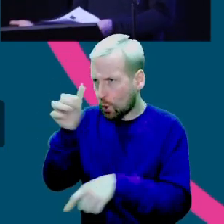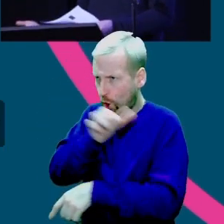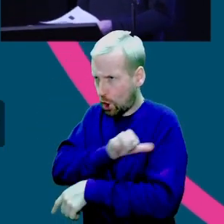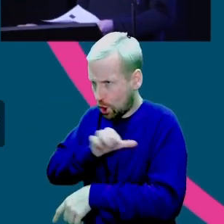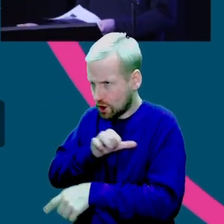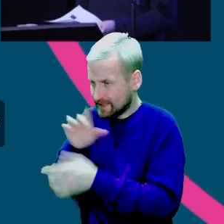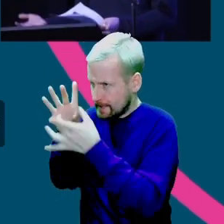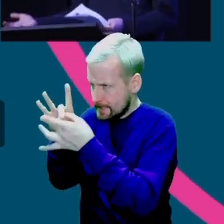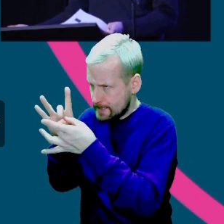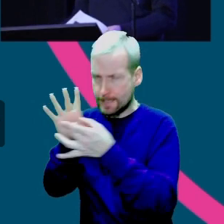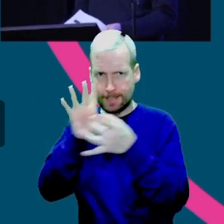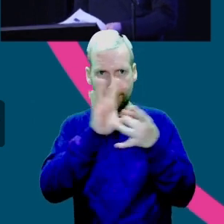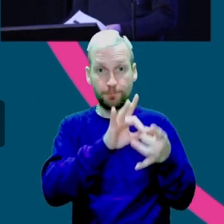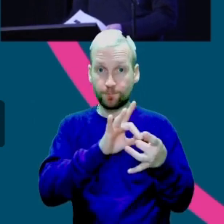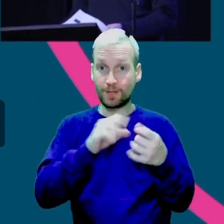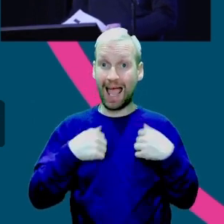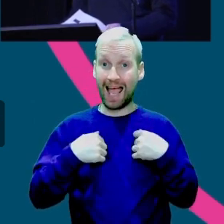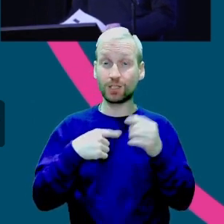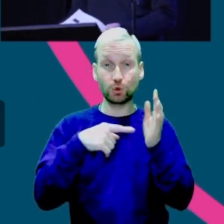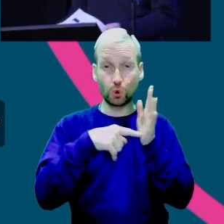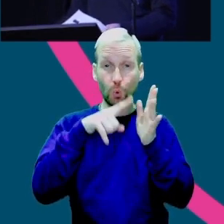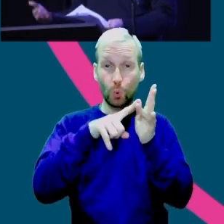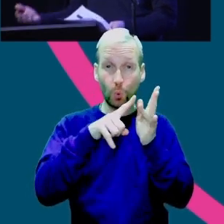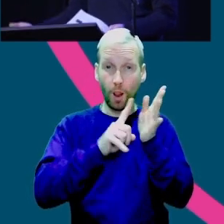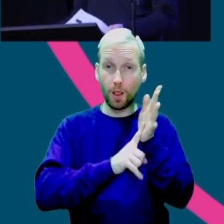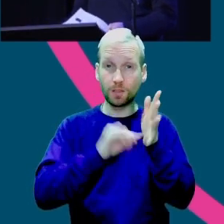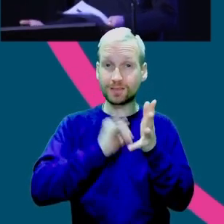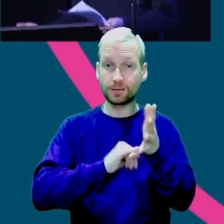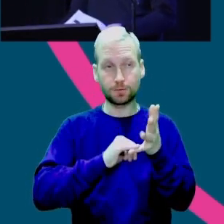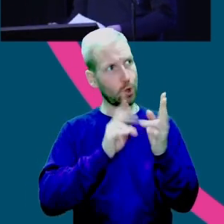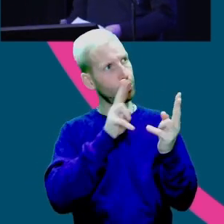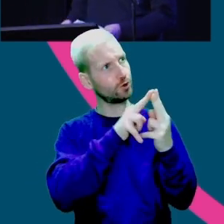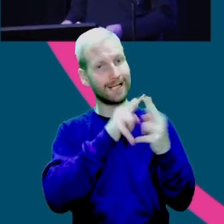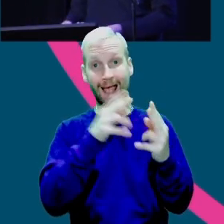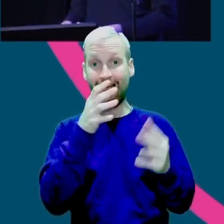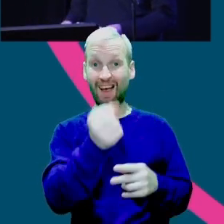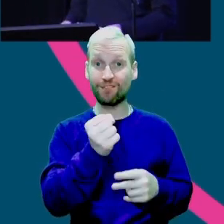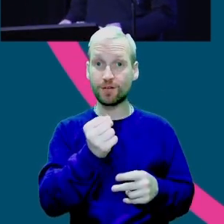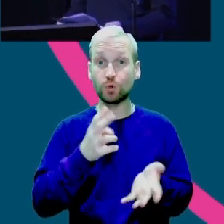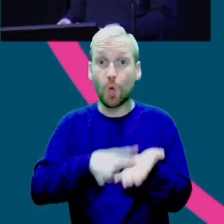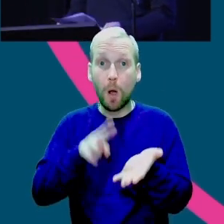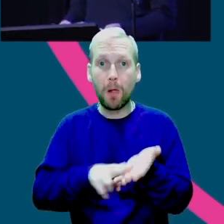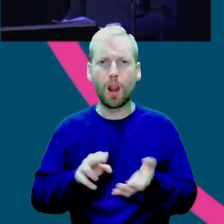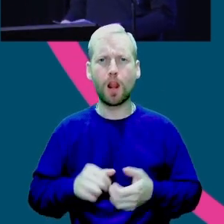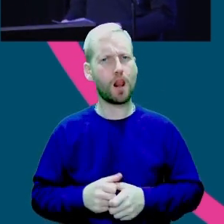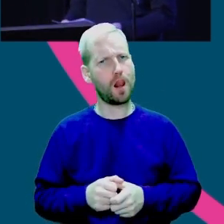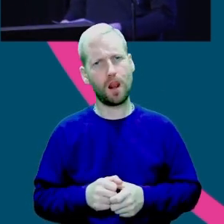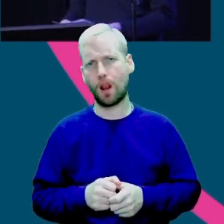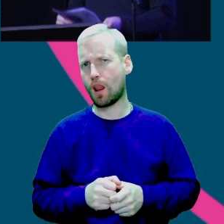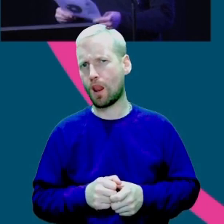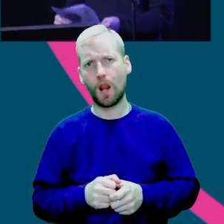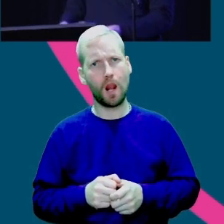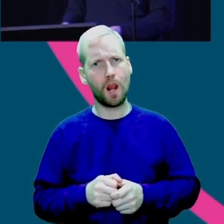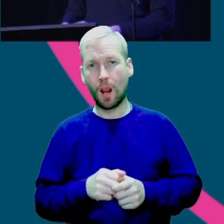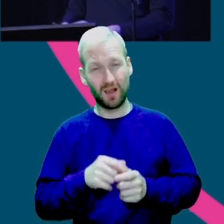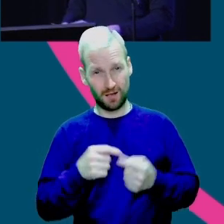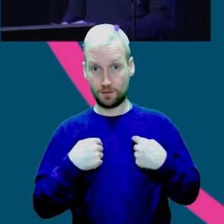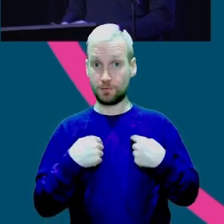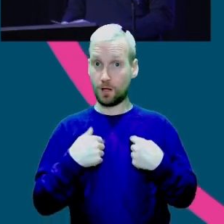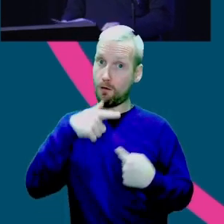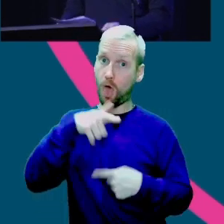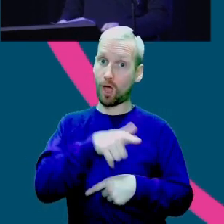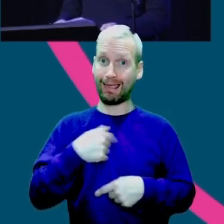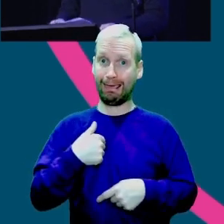had tools at my disposal. However, is that the norm? Sadly not, but it could be.